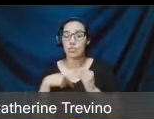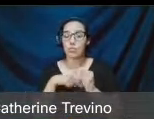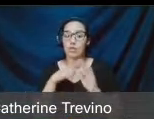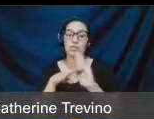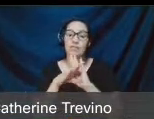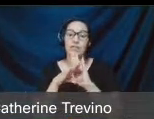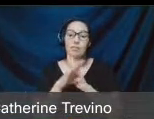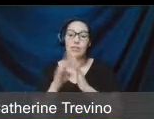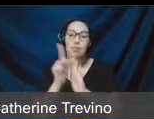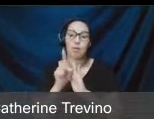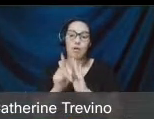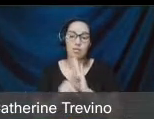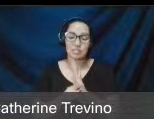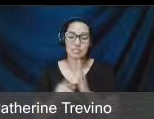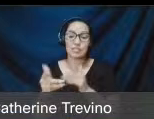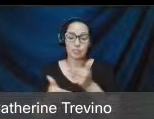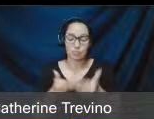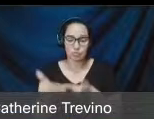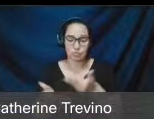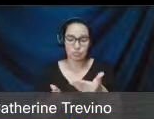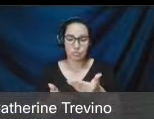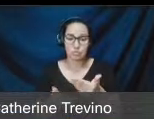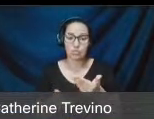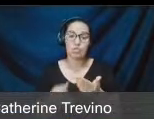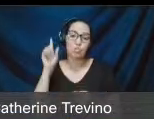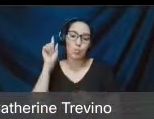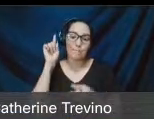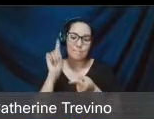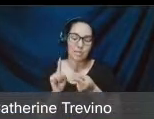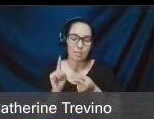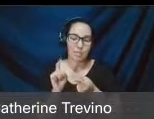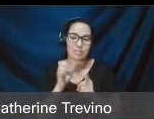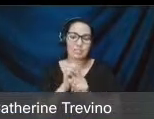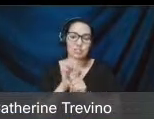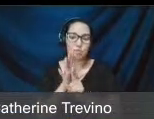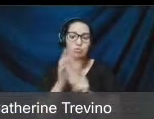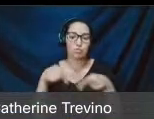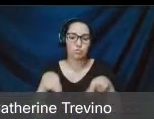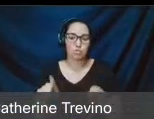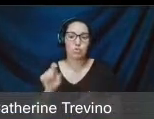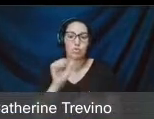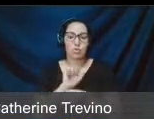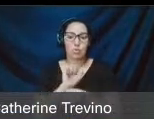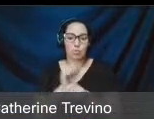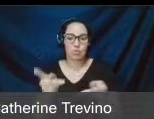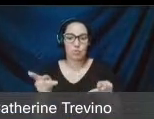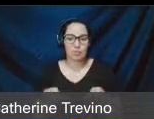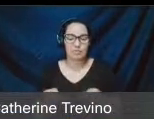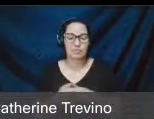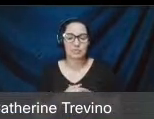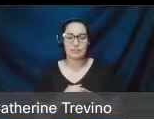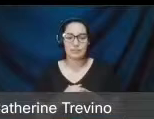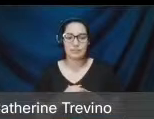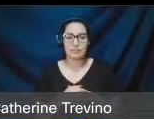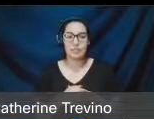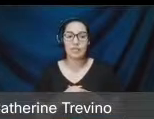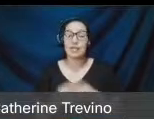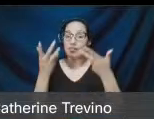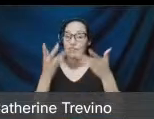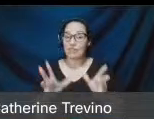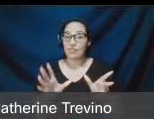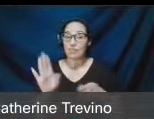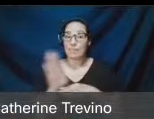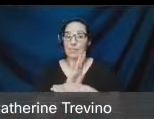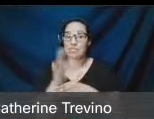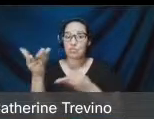policies and procedures to minimize that exposure at the workplace. And this takes care of the business services, and